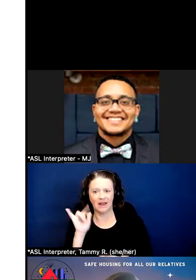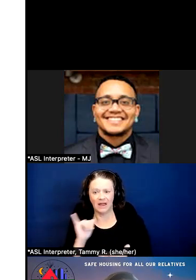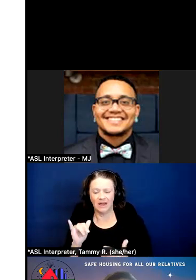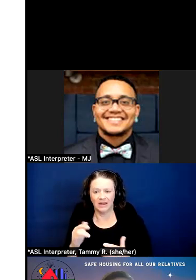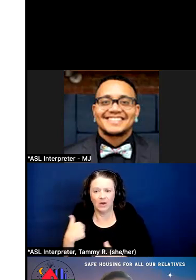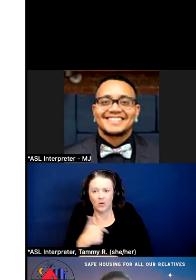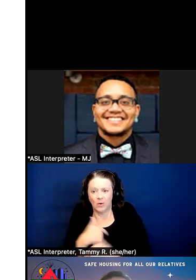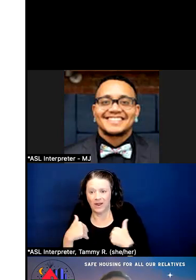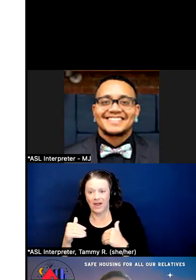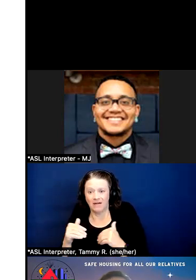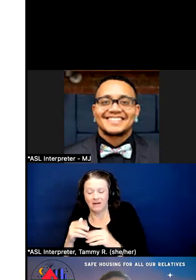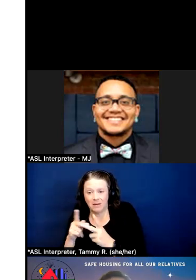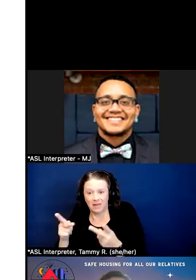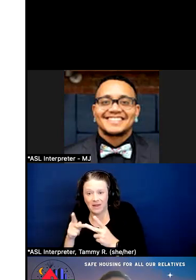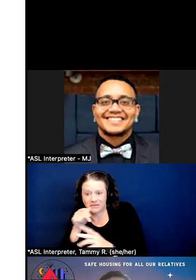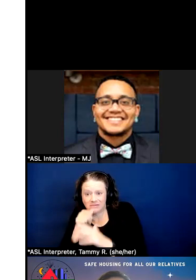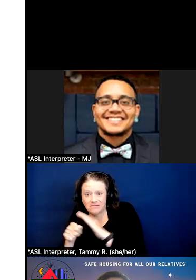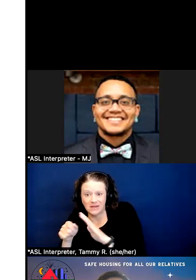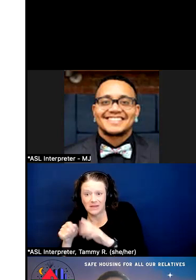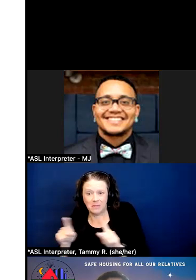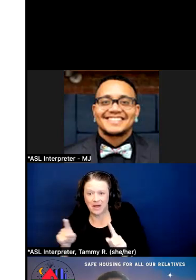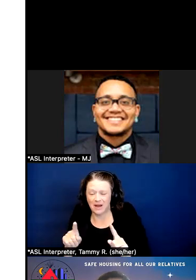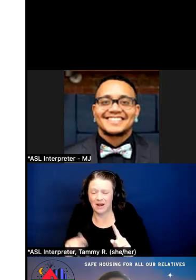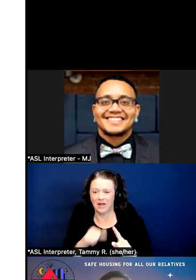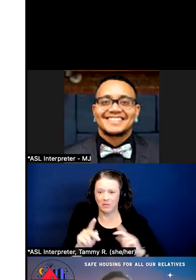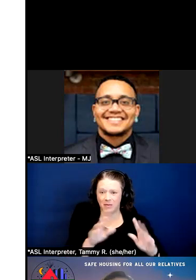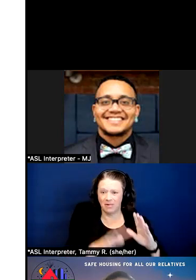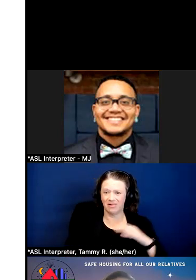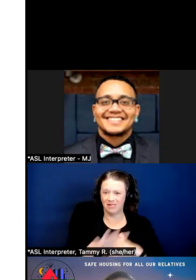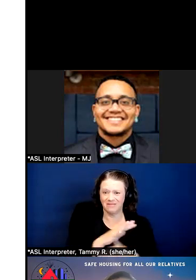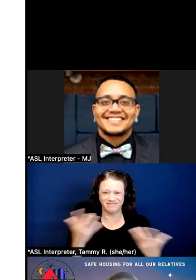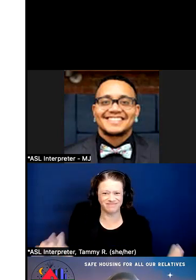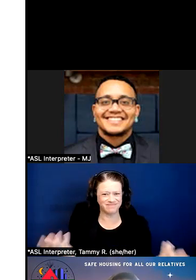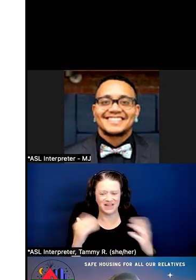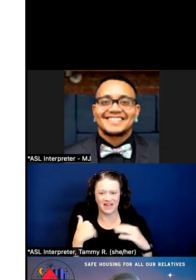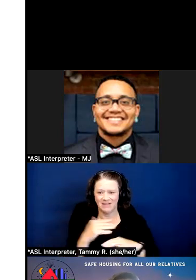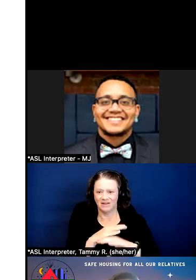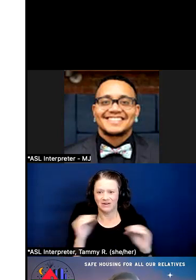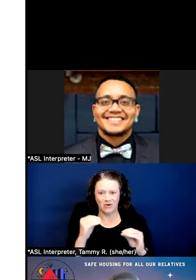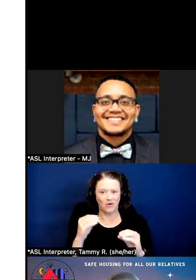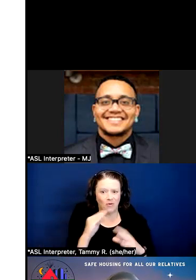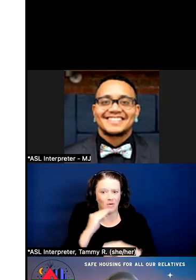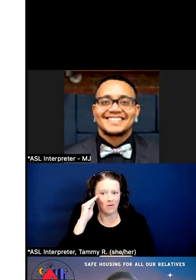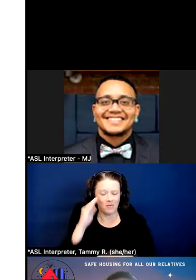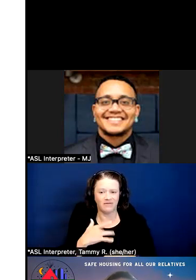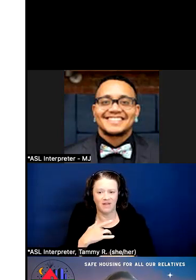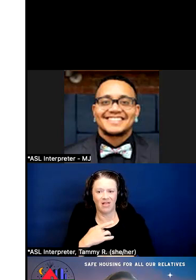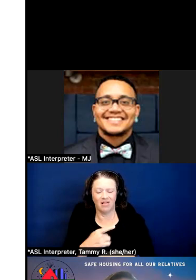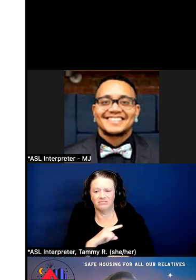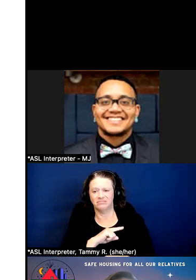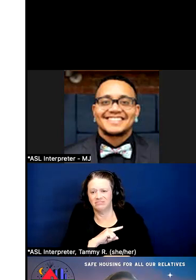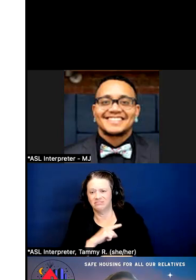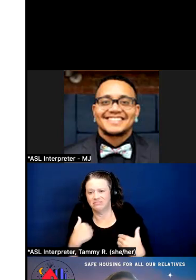other relatives and other Indigenous survivors continued to experience homelessness was giving them a sense of this feeling.